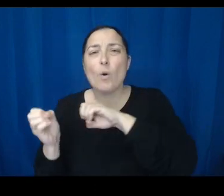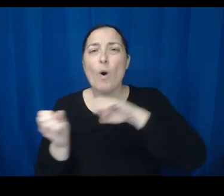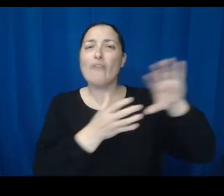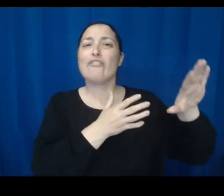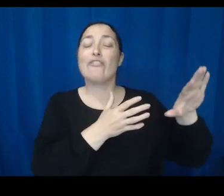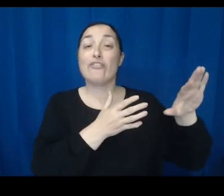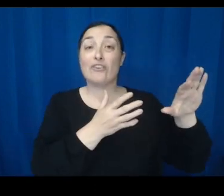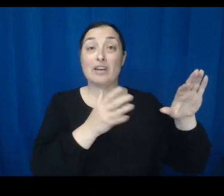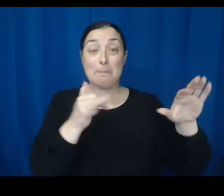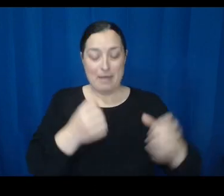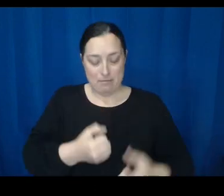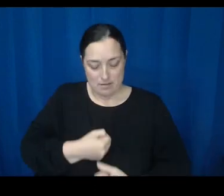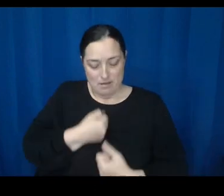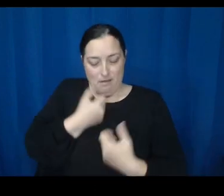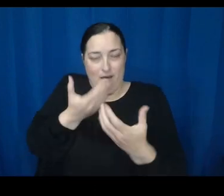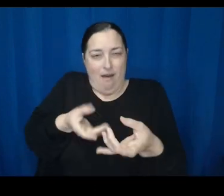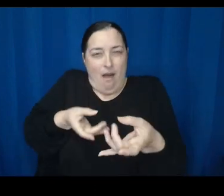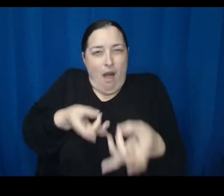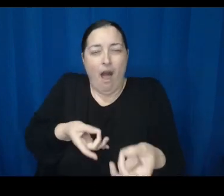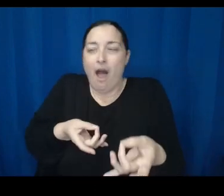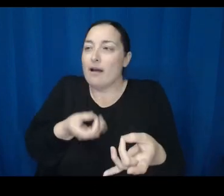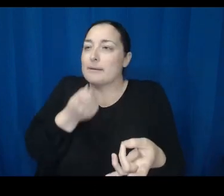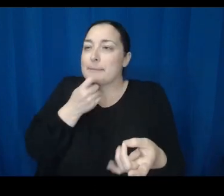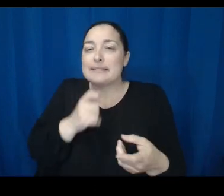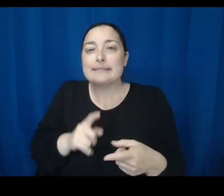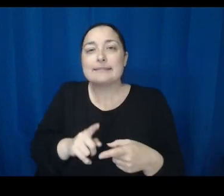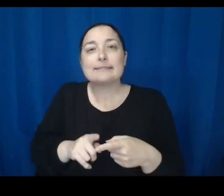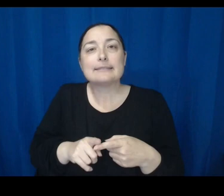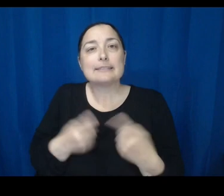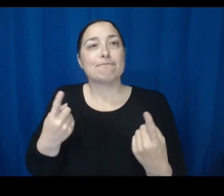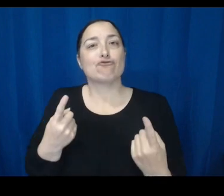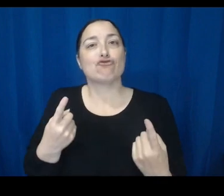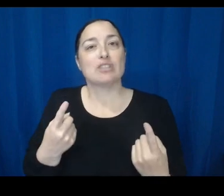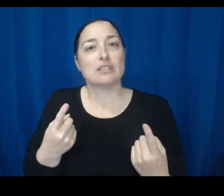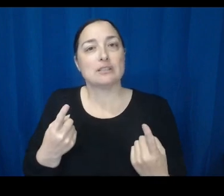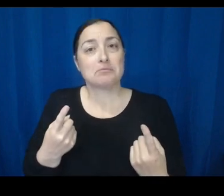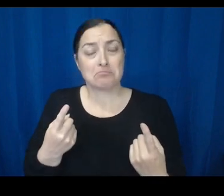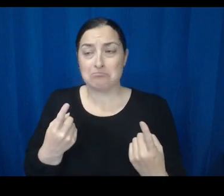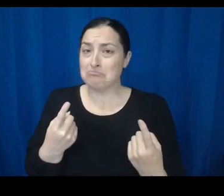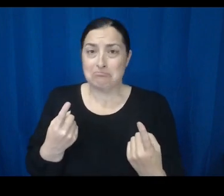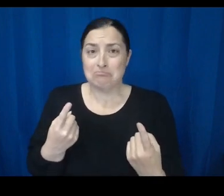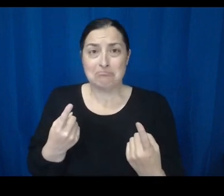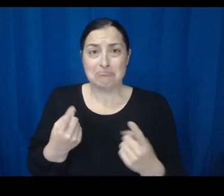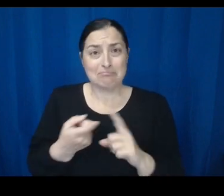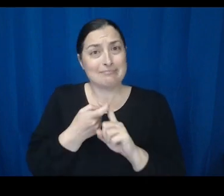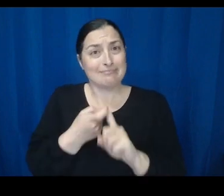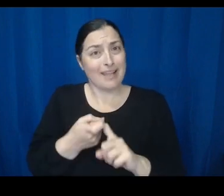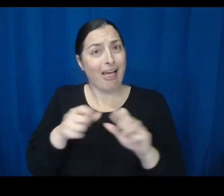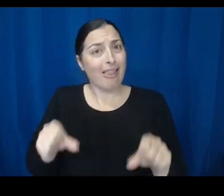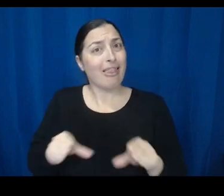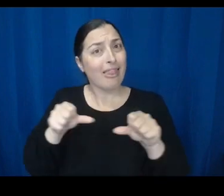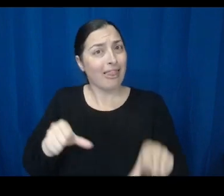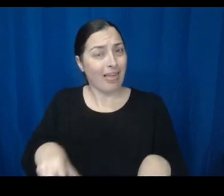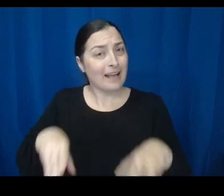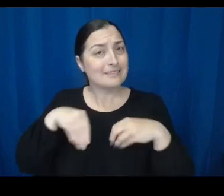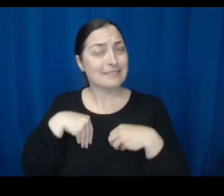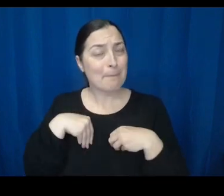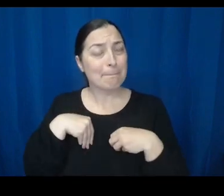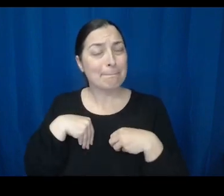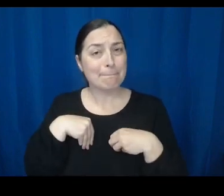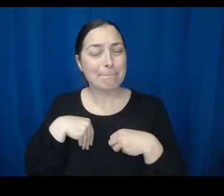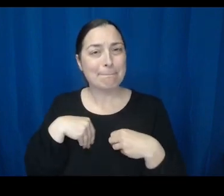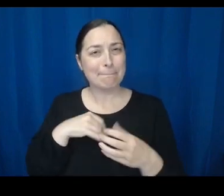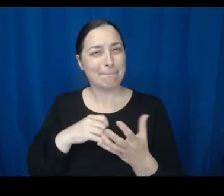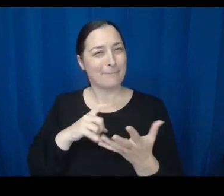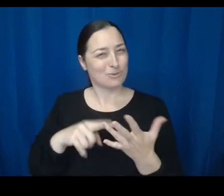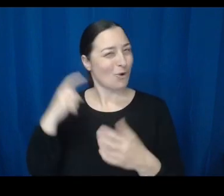expressed something in a different way than what you wanted. And that might be just as good as what you didn't get. So really keep that in